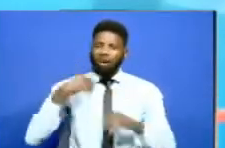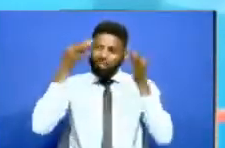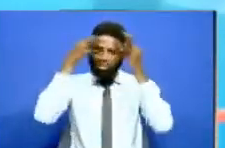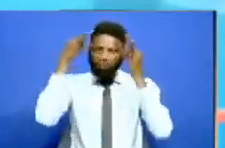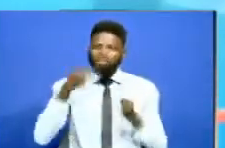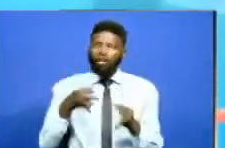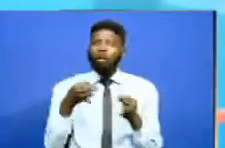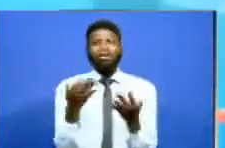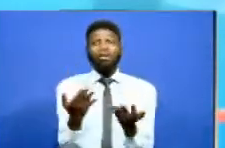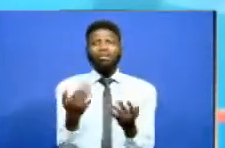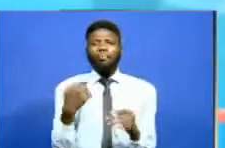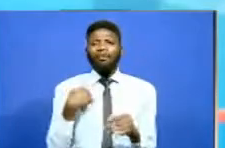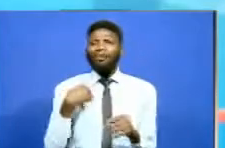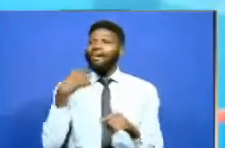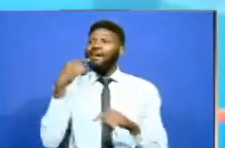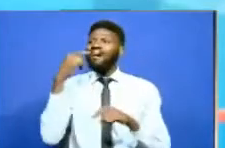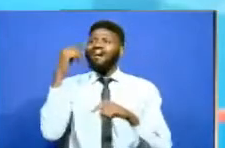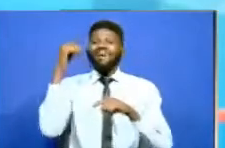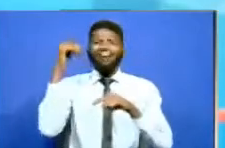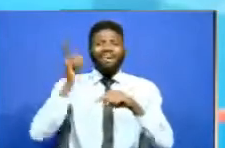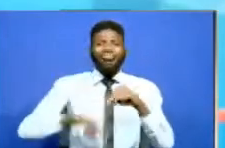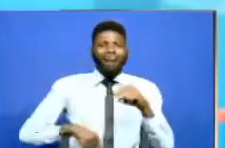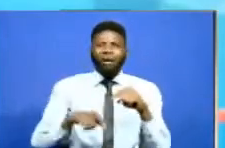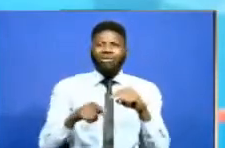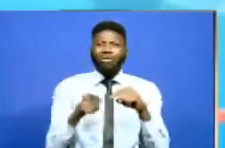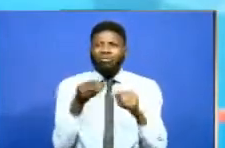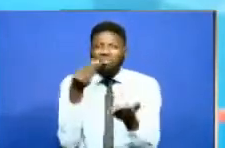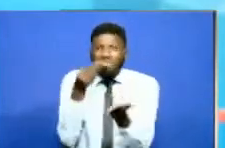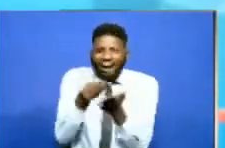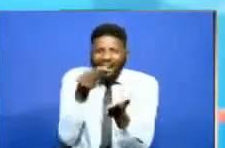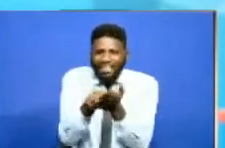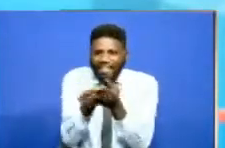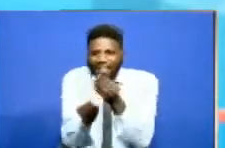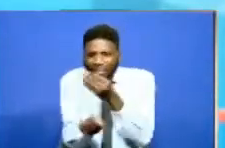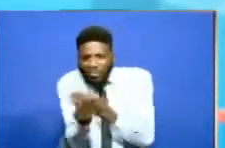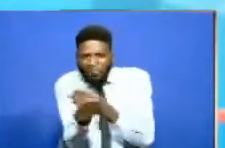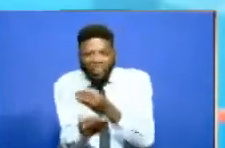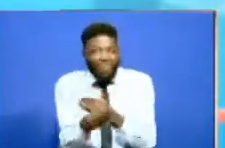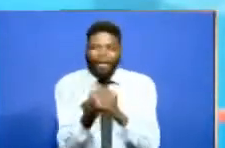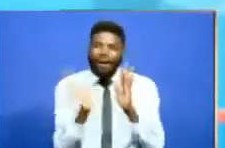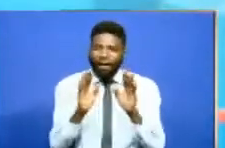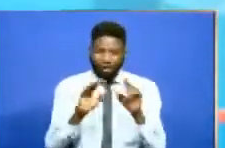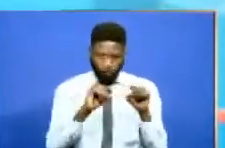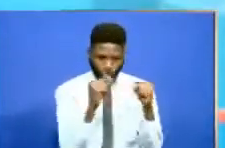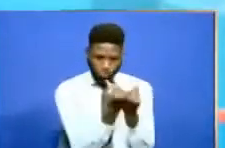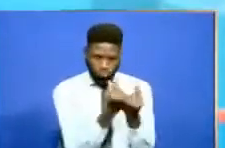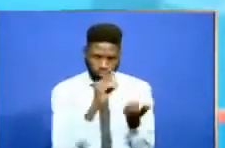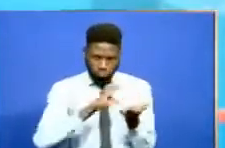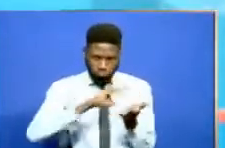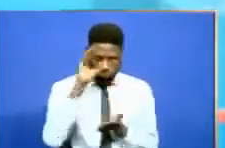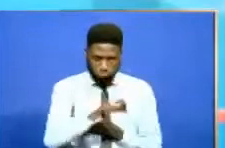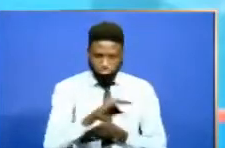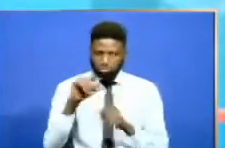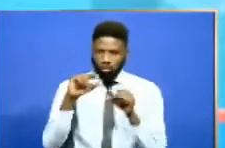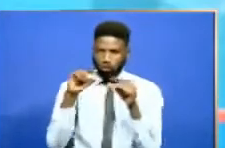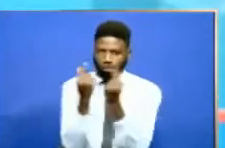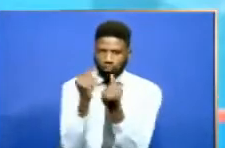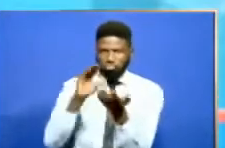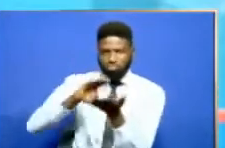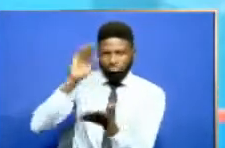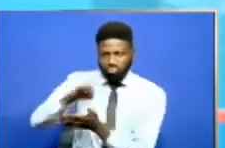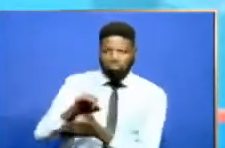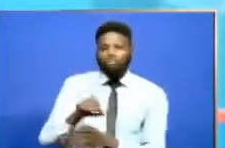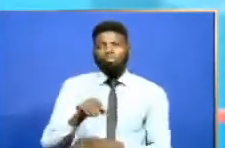going to gonyo them or dish out little monies. Mm-hmm. I would give them those monies in groups, and I tell them, this is what you are going to